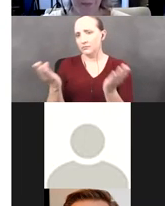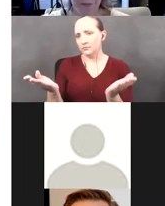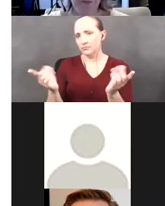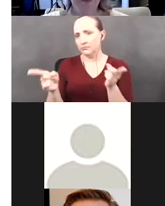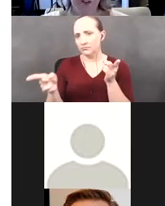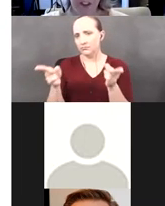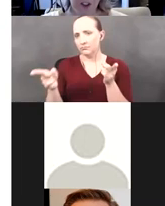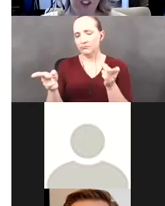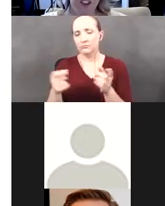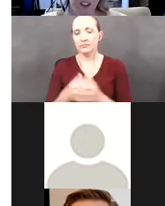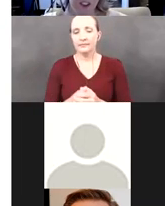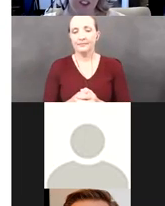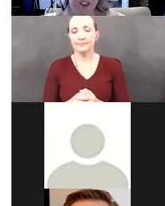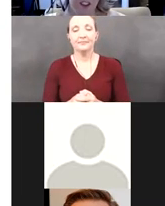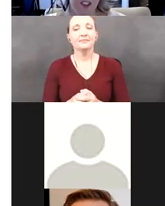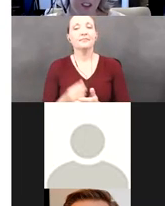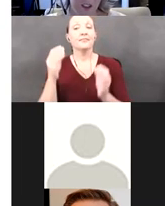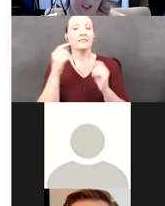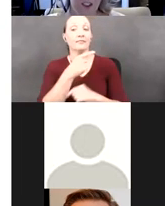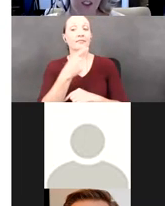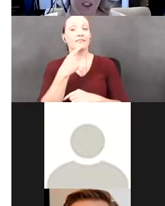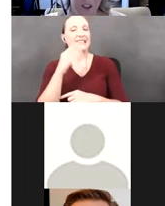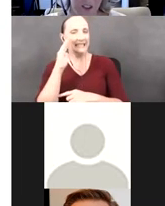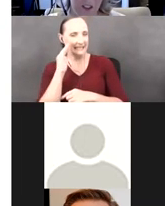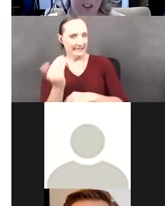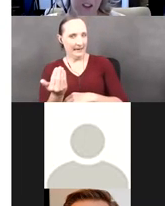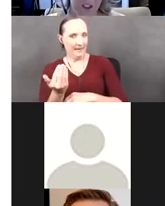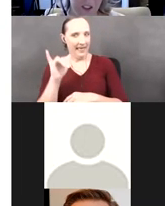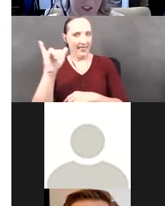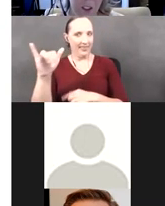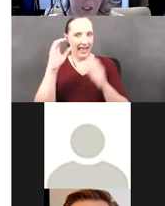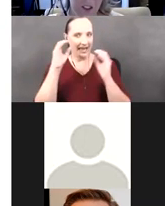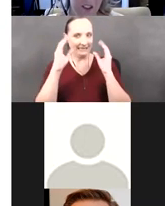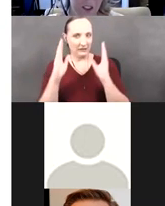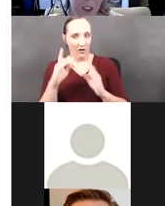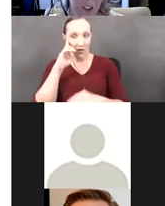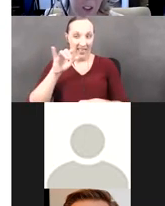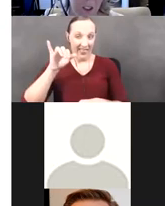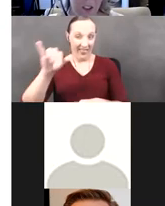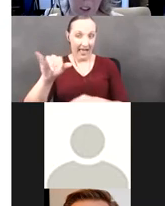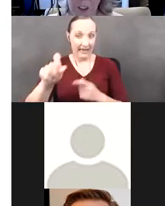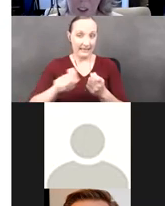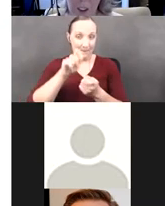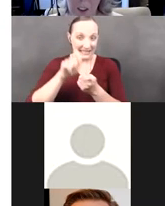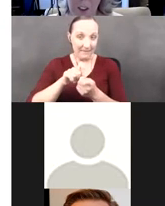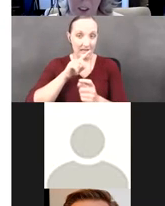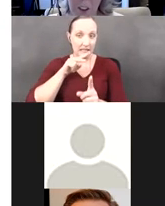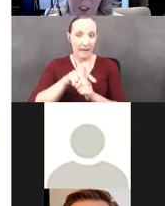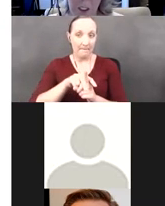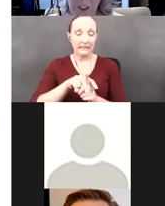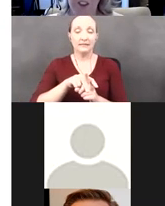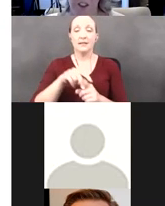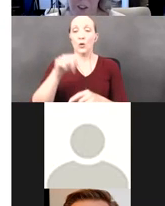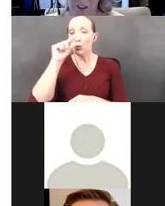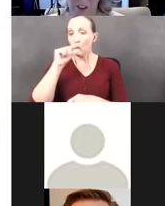All right. So it sounds as if the teacher Entonces, for one parece specific que assignment el maestro in para Google una tarea Classroom en is particular en giving Google